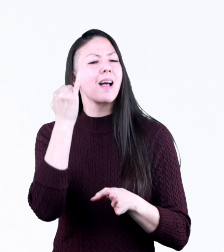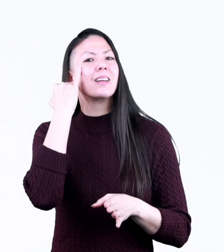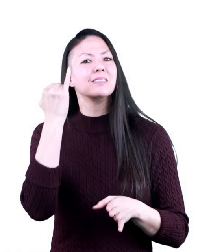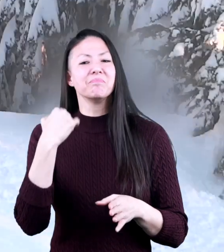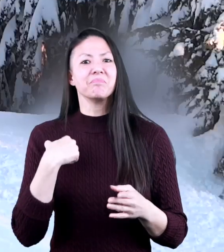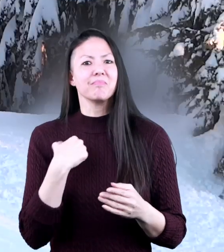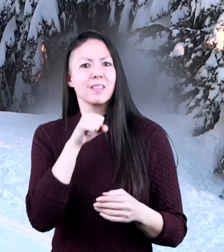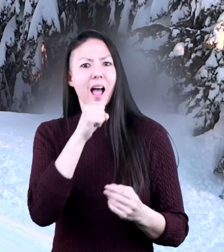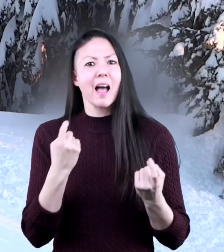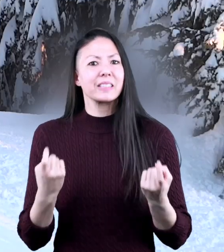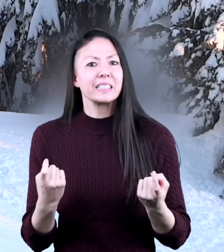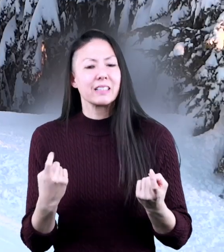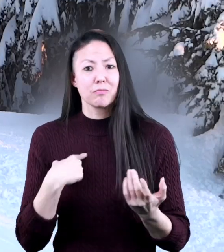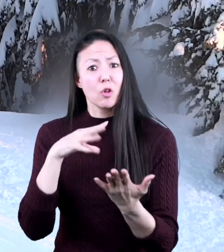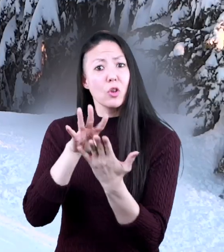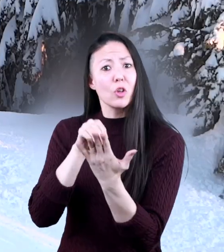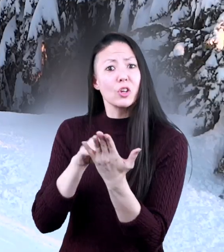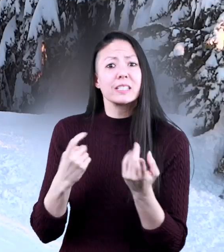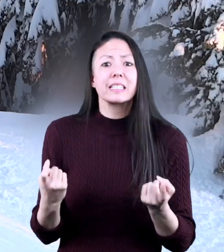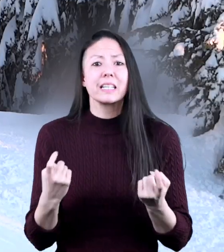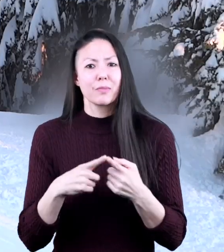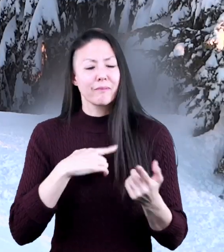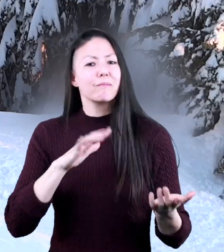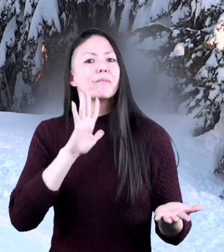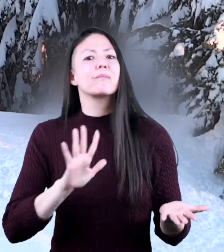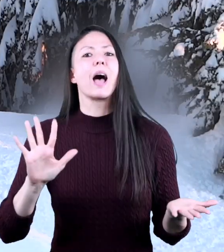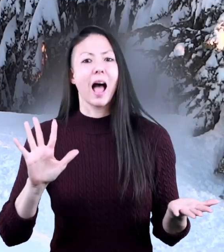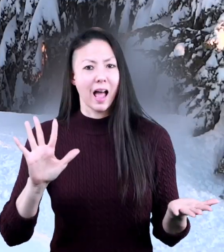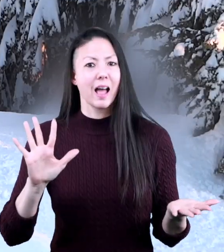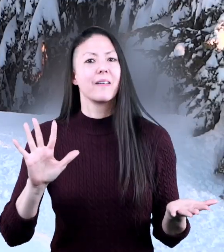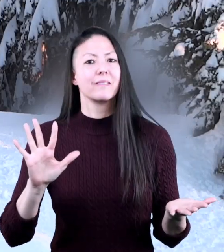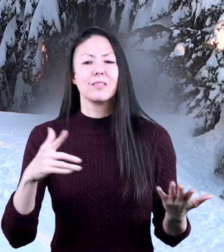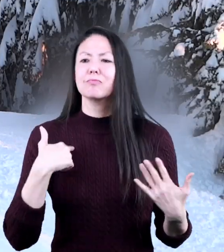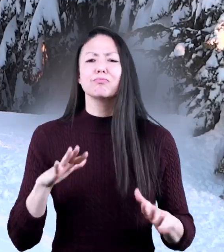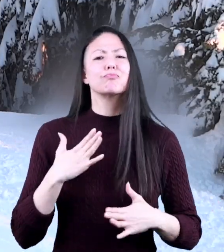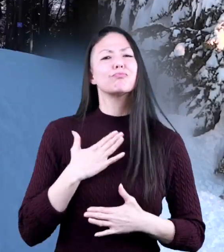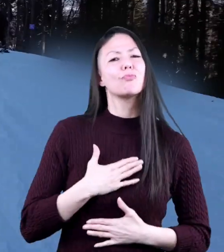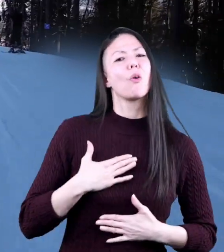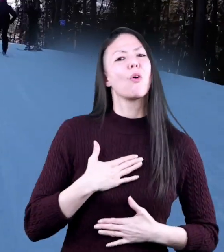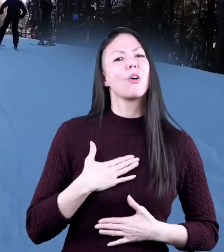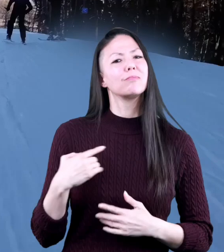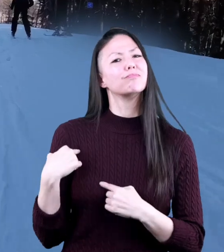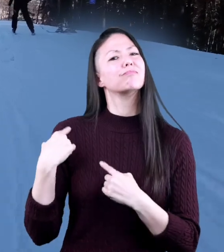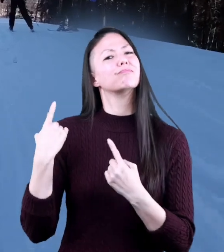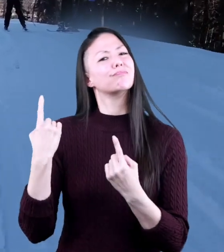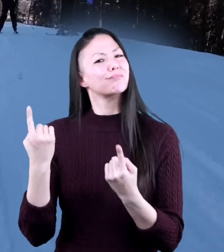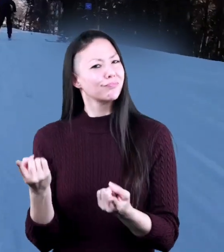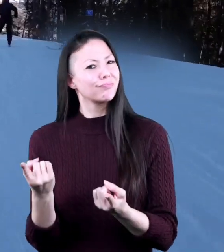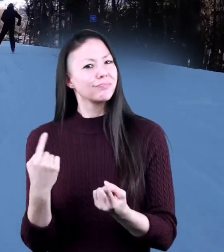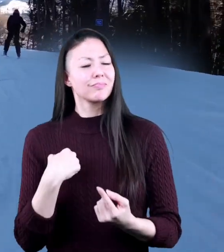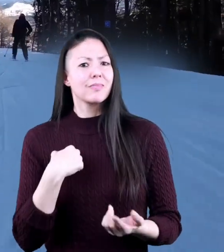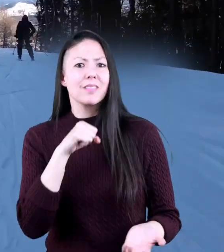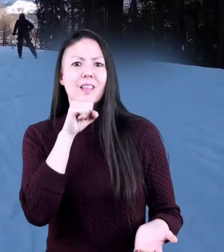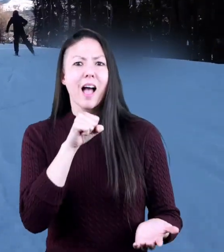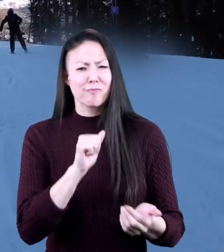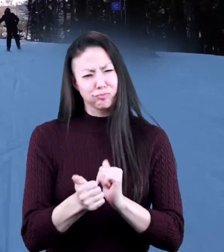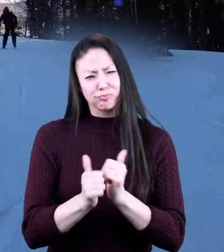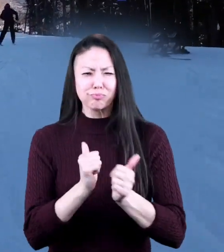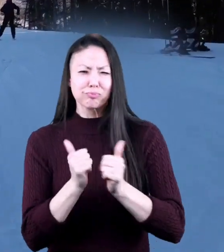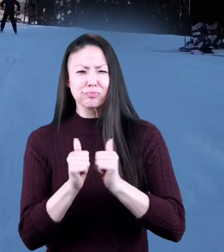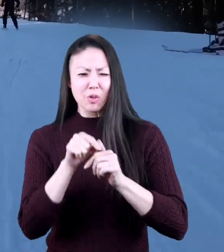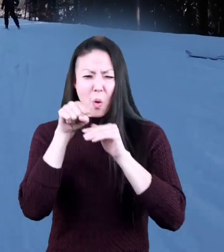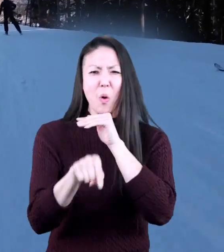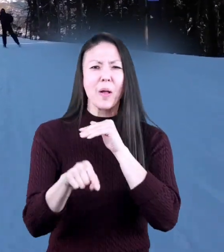idea. I love skiing. I learned to ski when I was 5 years old. I have enjoyed it ever since. I